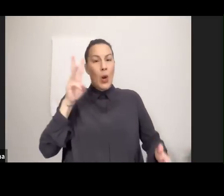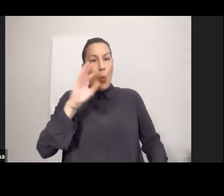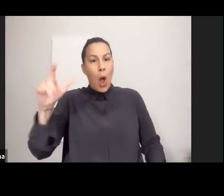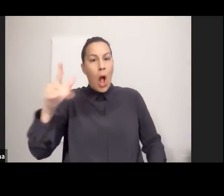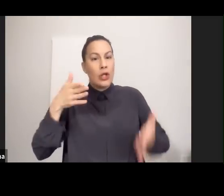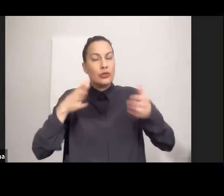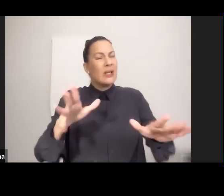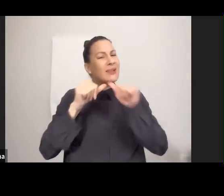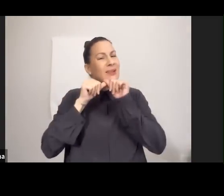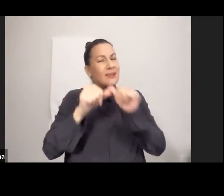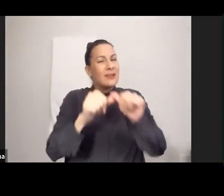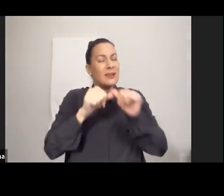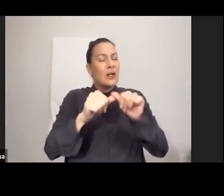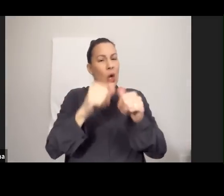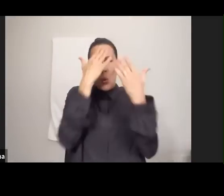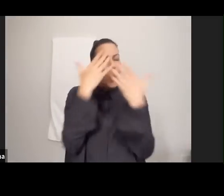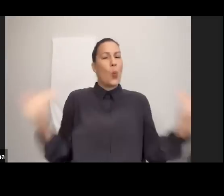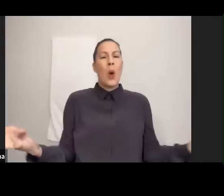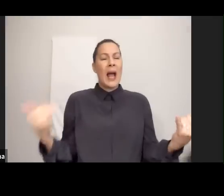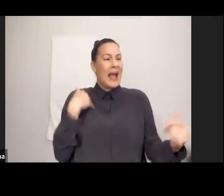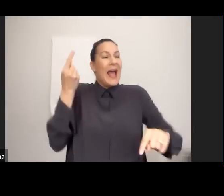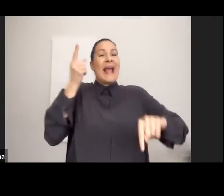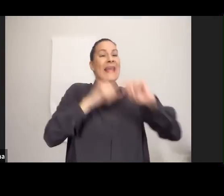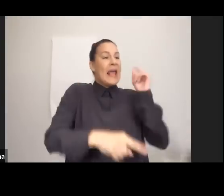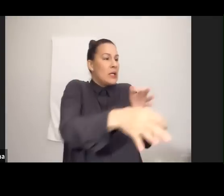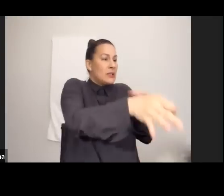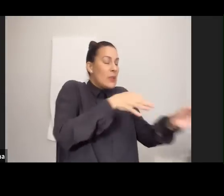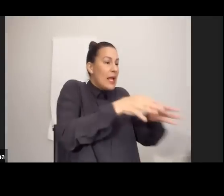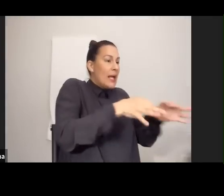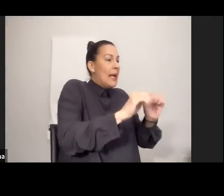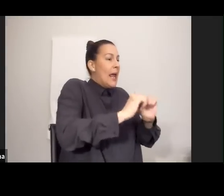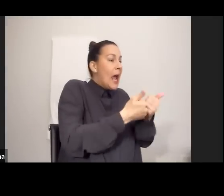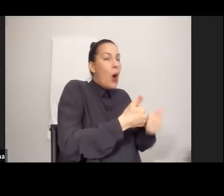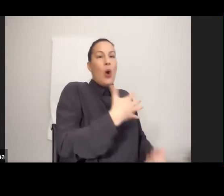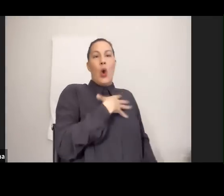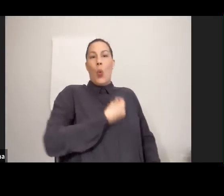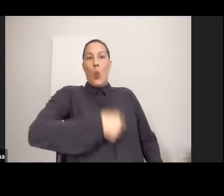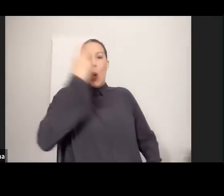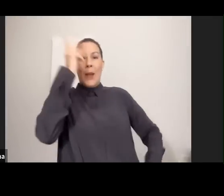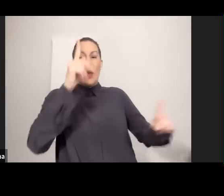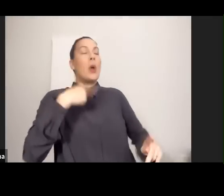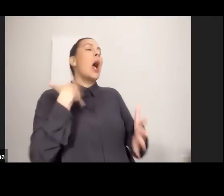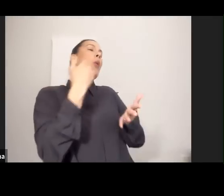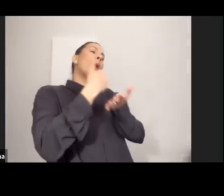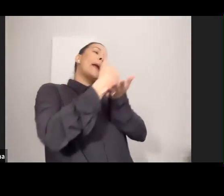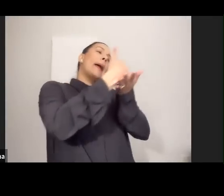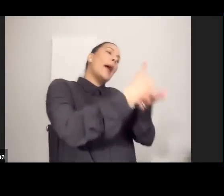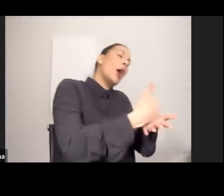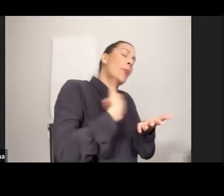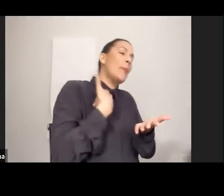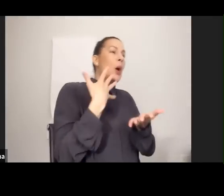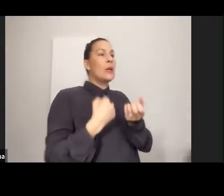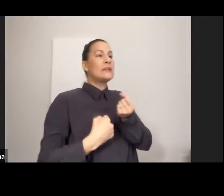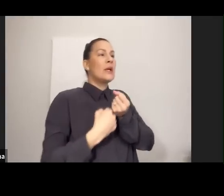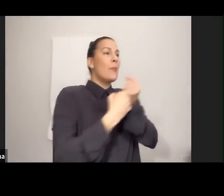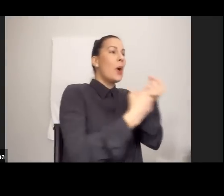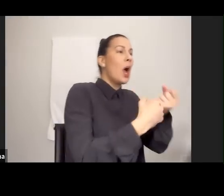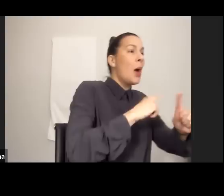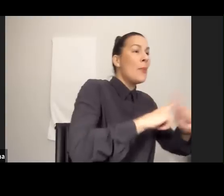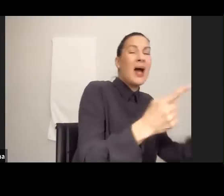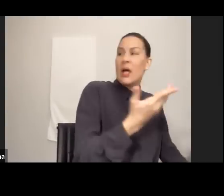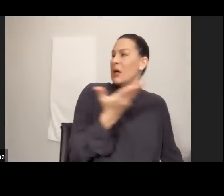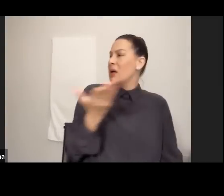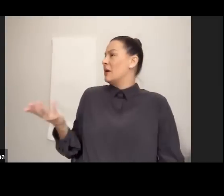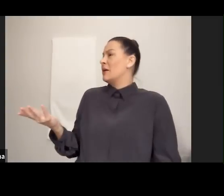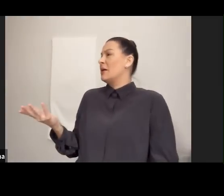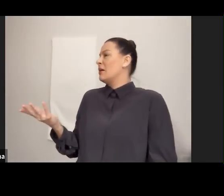Like, I can't explain none of that to him. I can't explain how the white people say they want to help us, they want to support us, but all they do is say Black